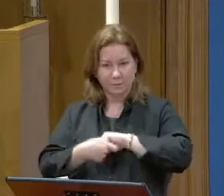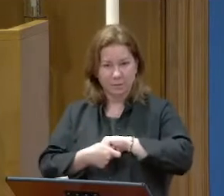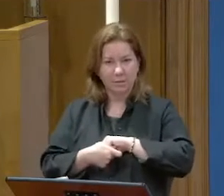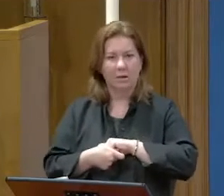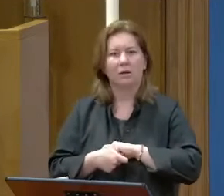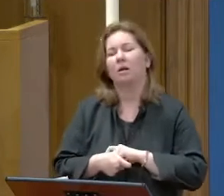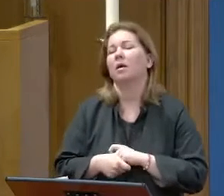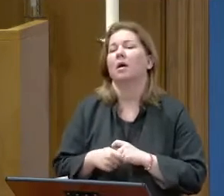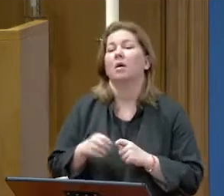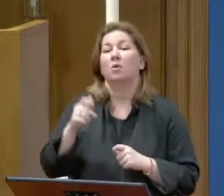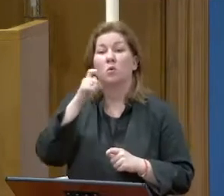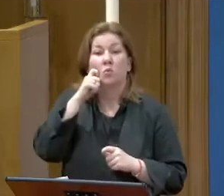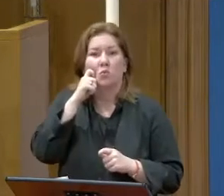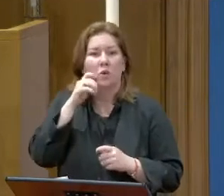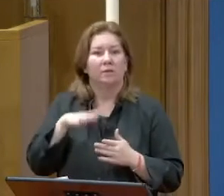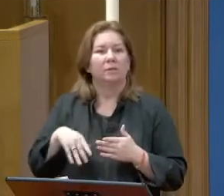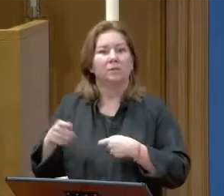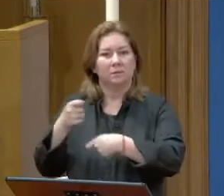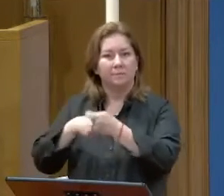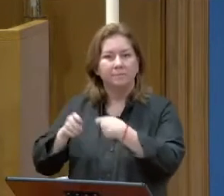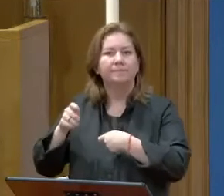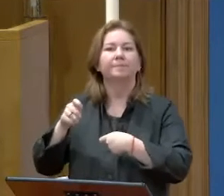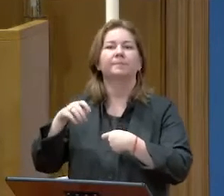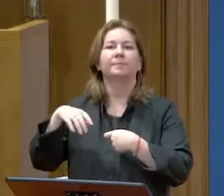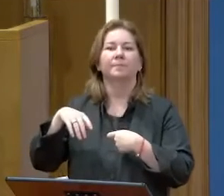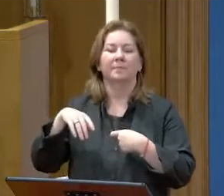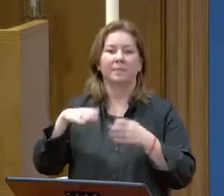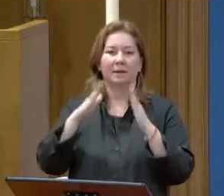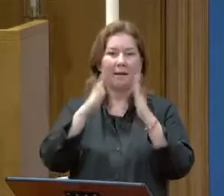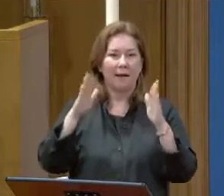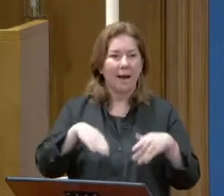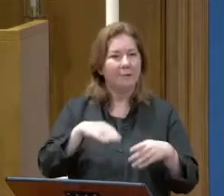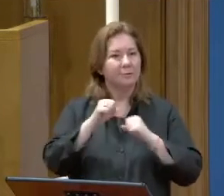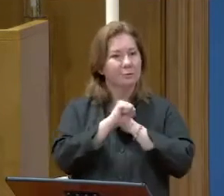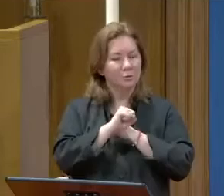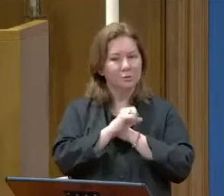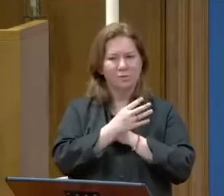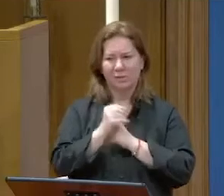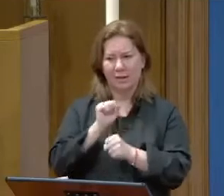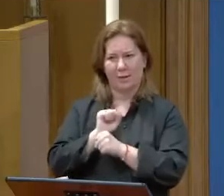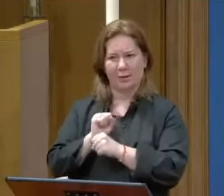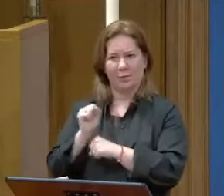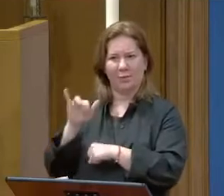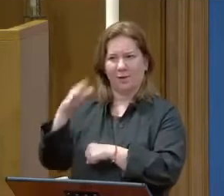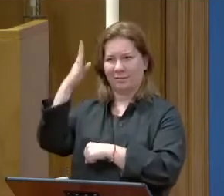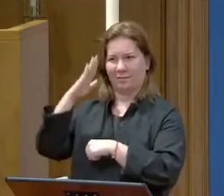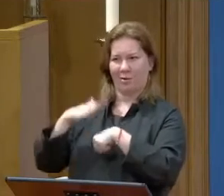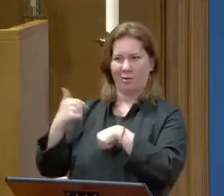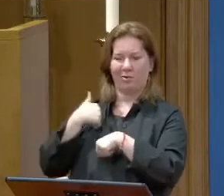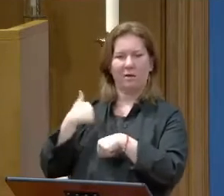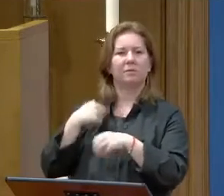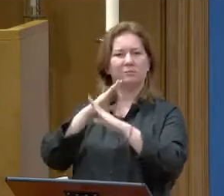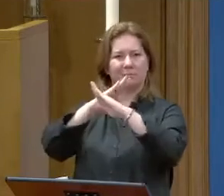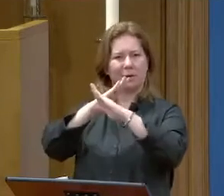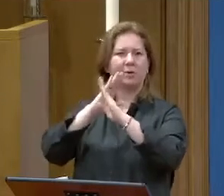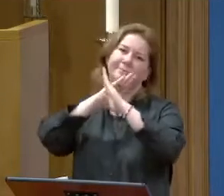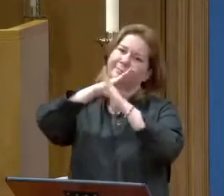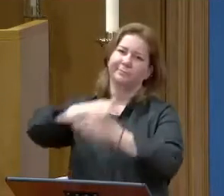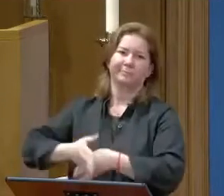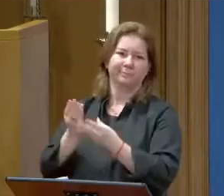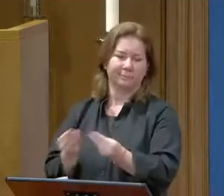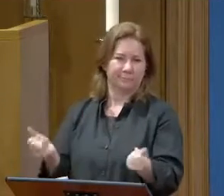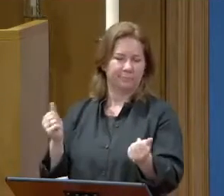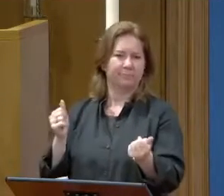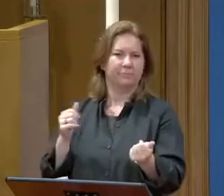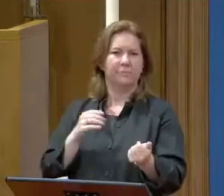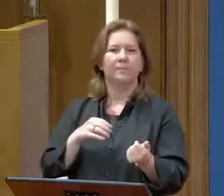racism, alleviating food and housing security, and the work to which God calls us to break down barriers of race and